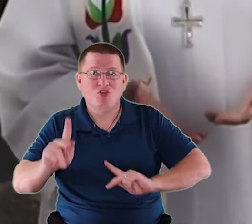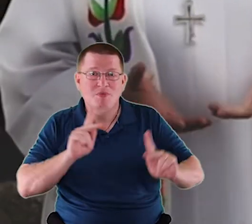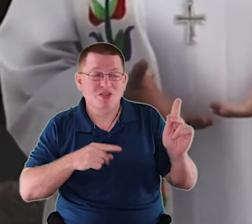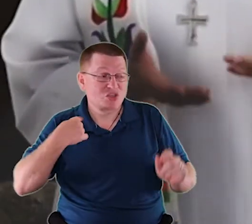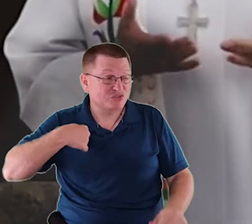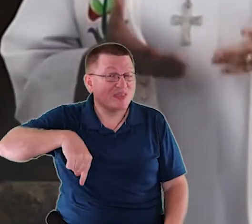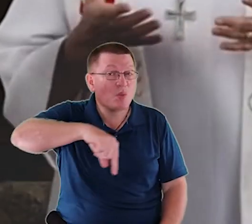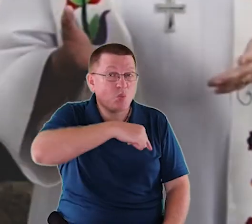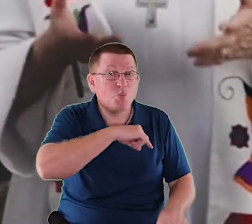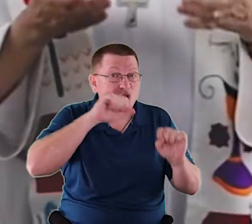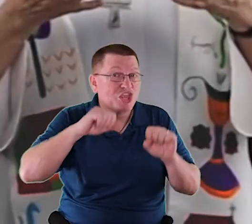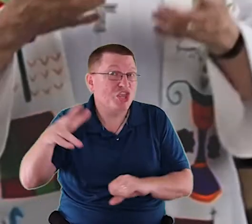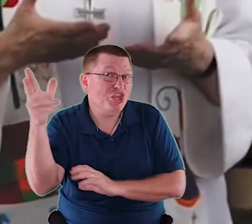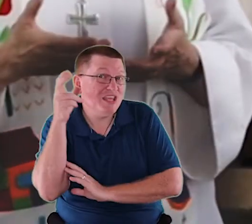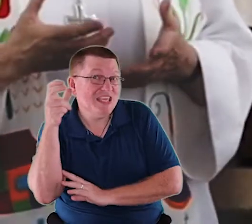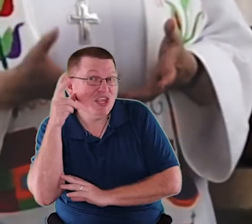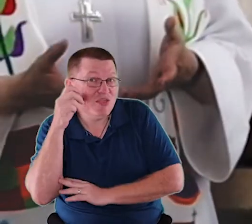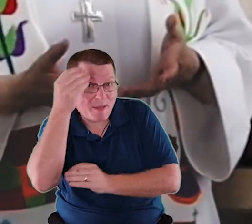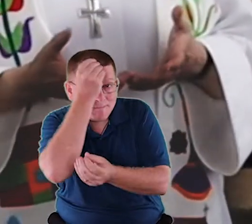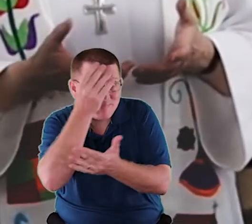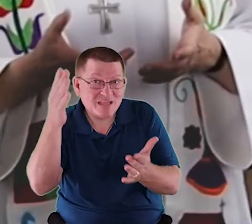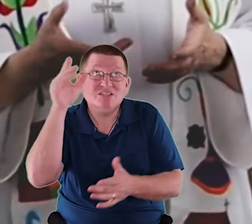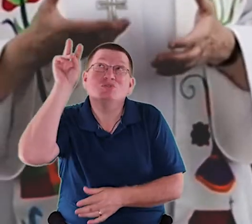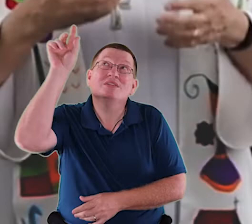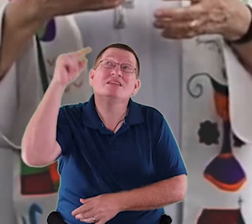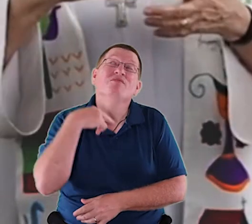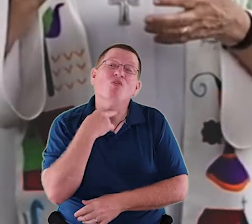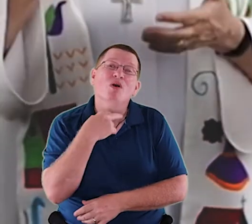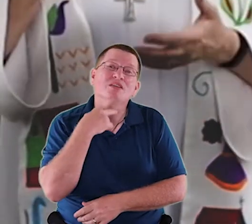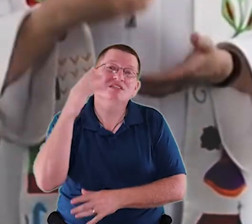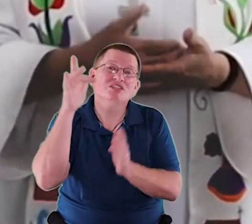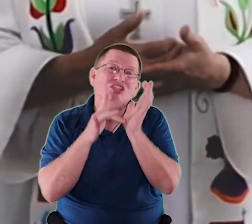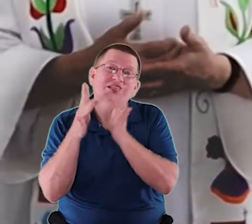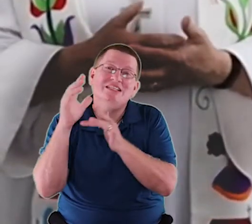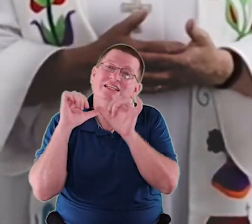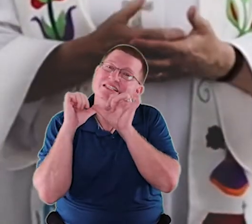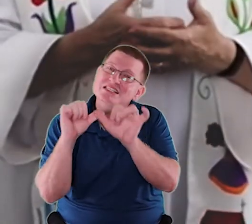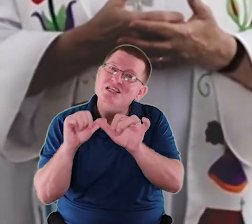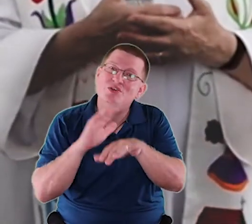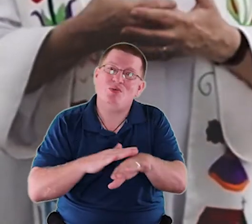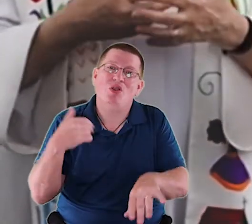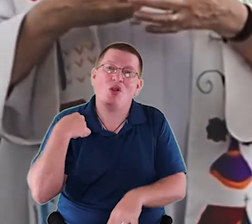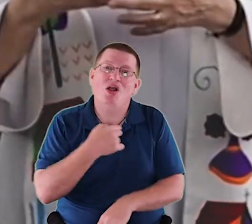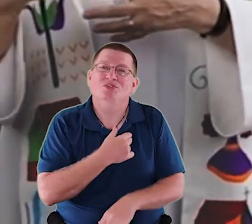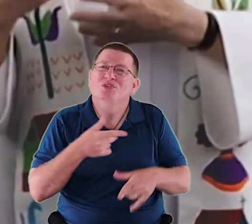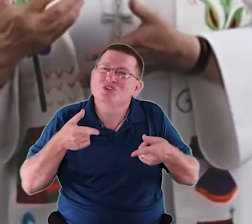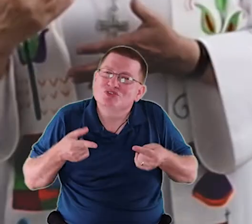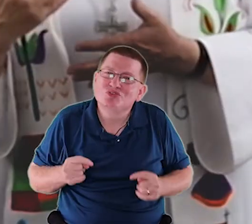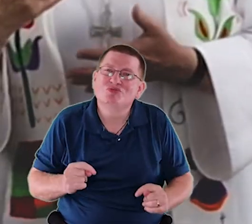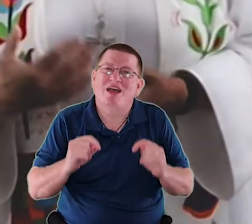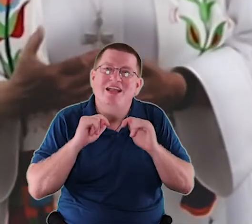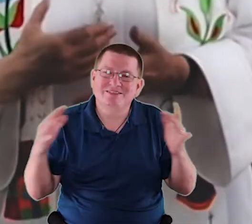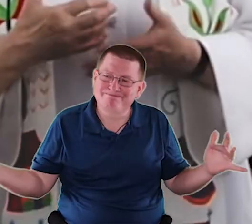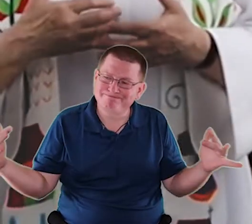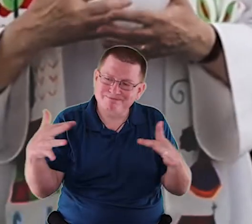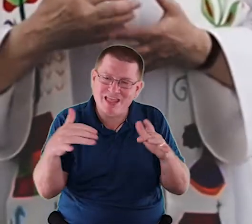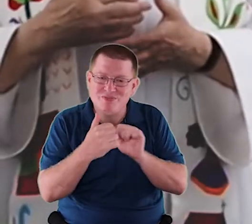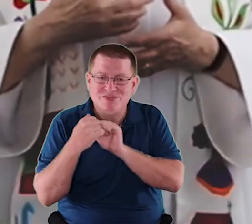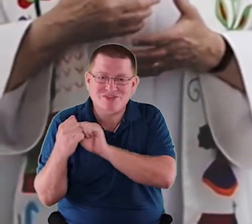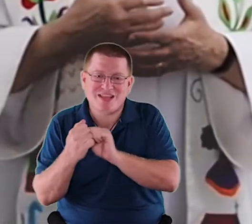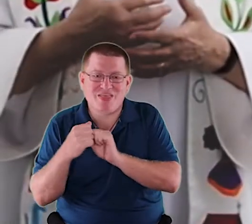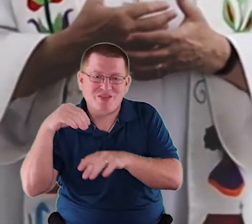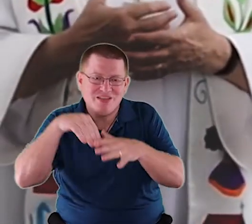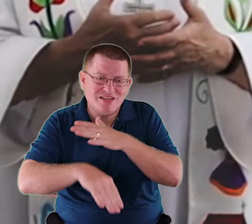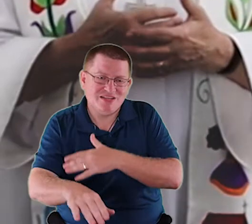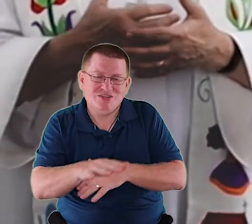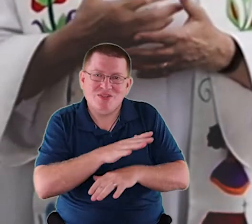so we could hear that message with Jesus' voice. Jesus continually calls to us, tries to gather us once